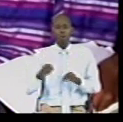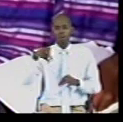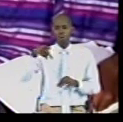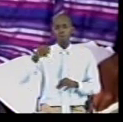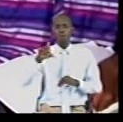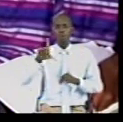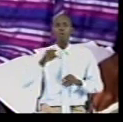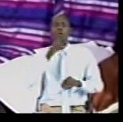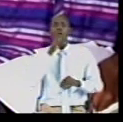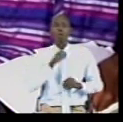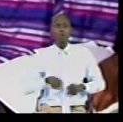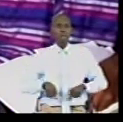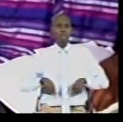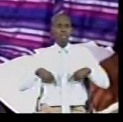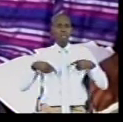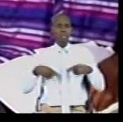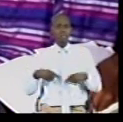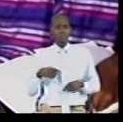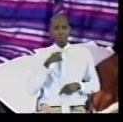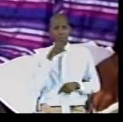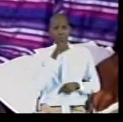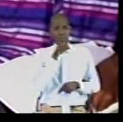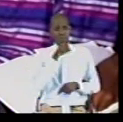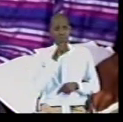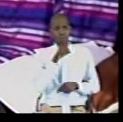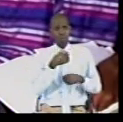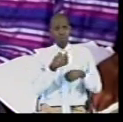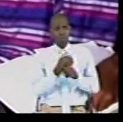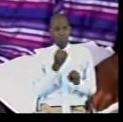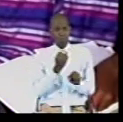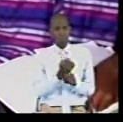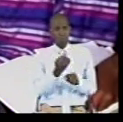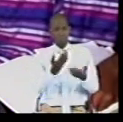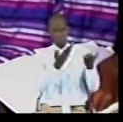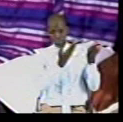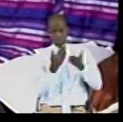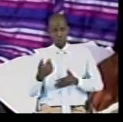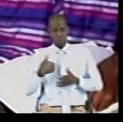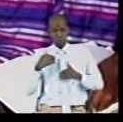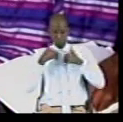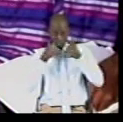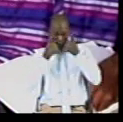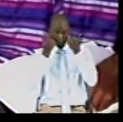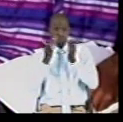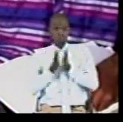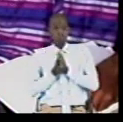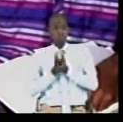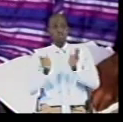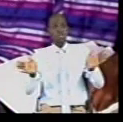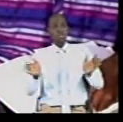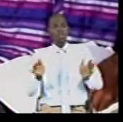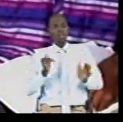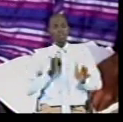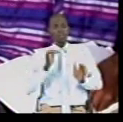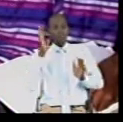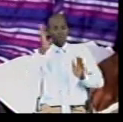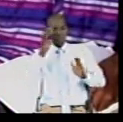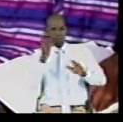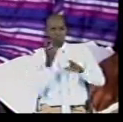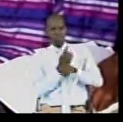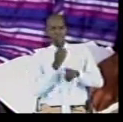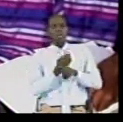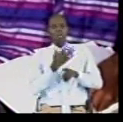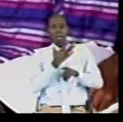You make me come to shame publicly. Then you could have dug into the history of